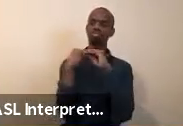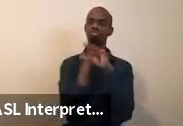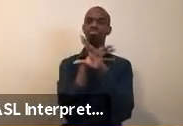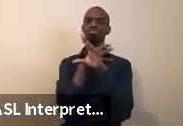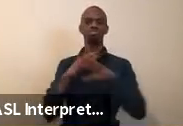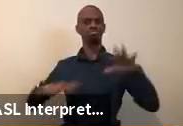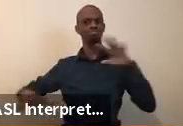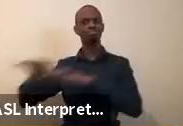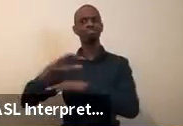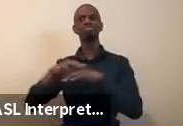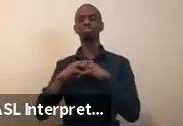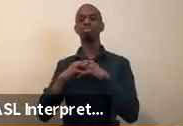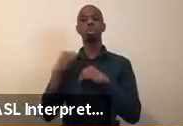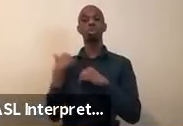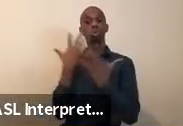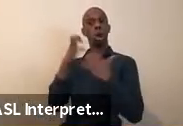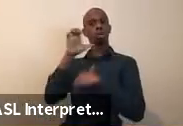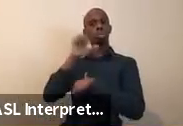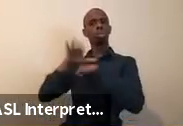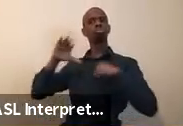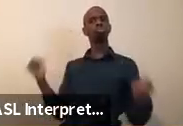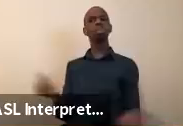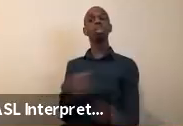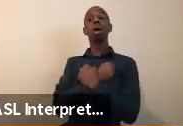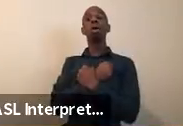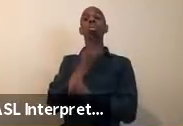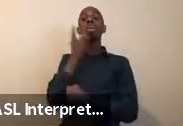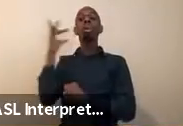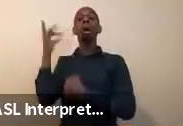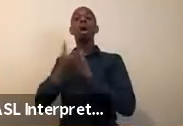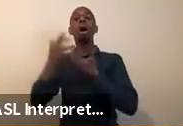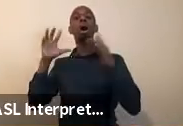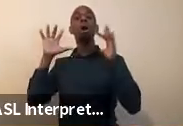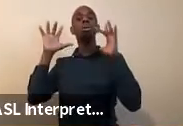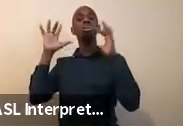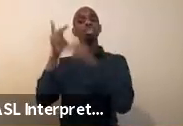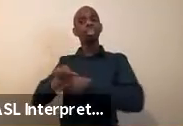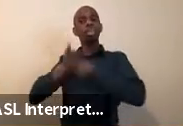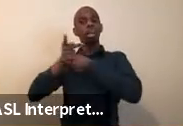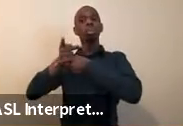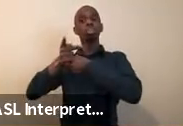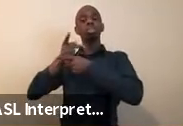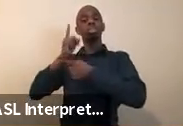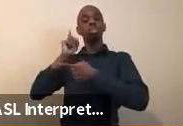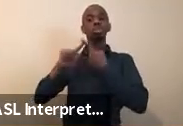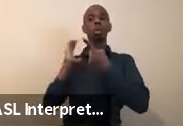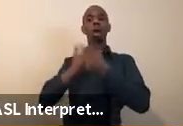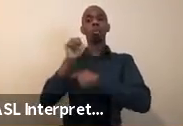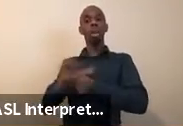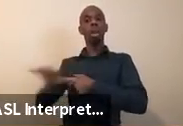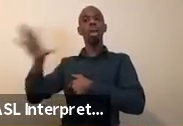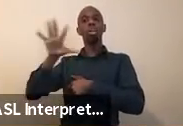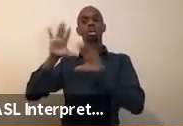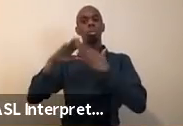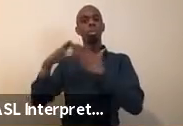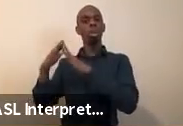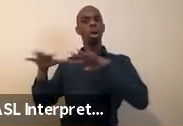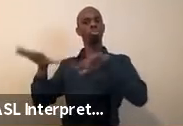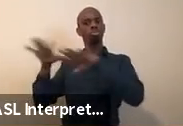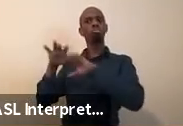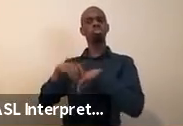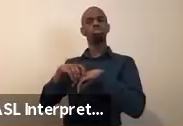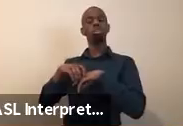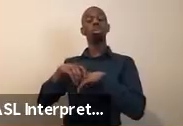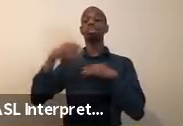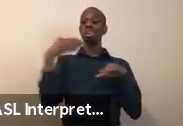light to everyone in our community, particularly after last week's murderous attack in Atlanta. For those of you who are